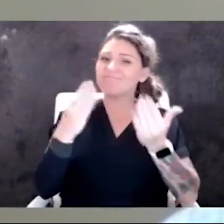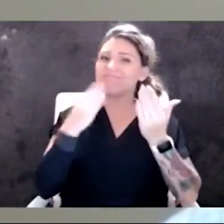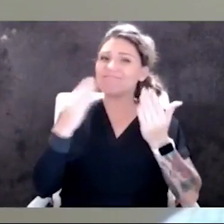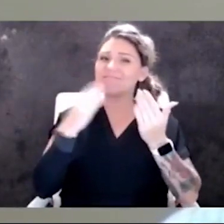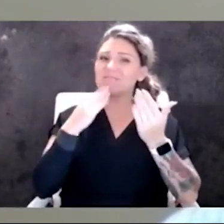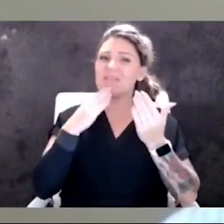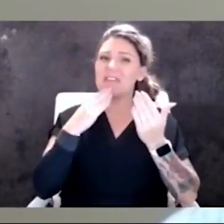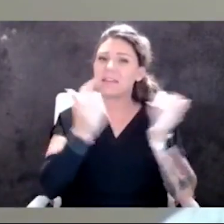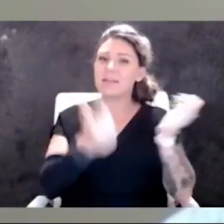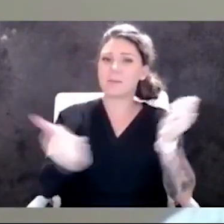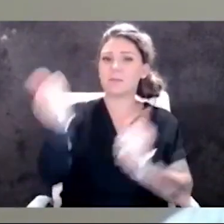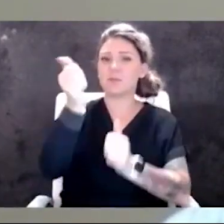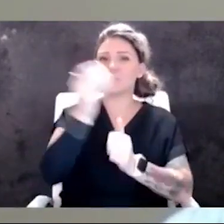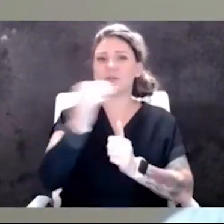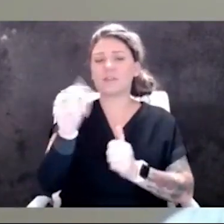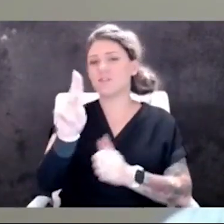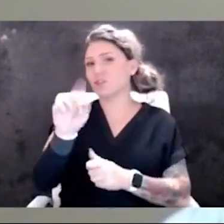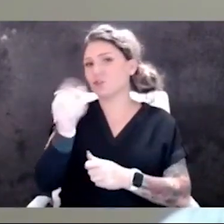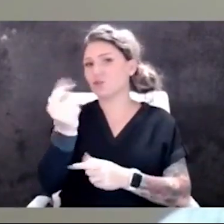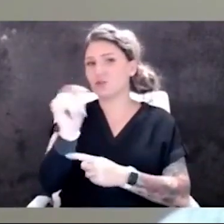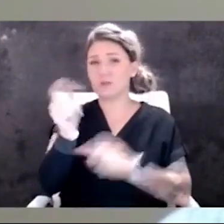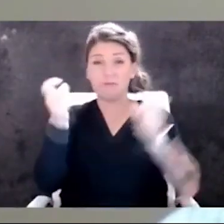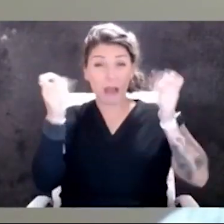managers who are very